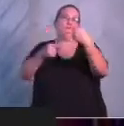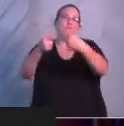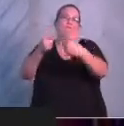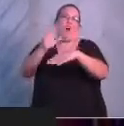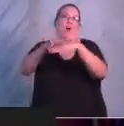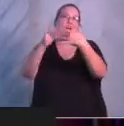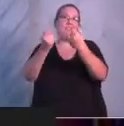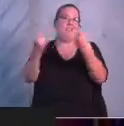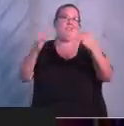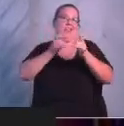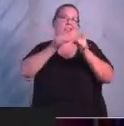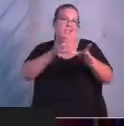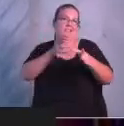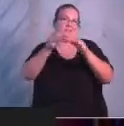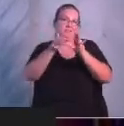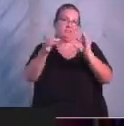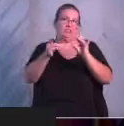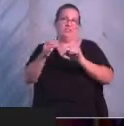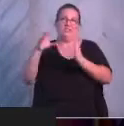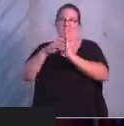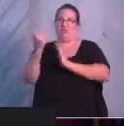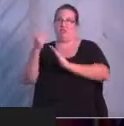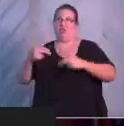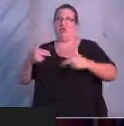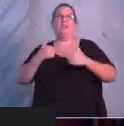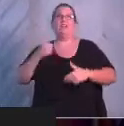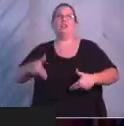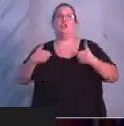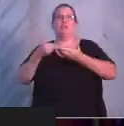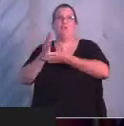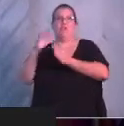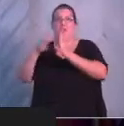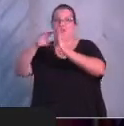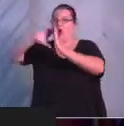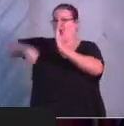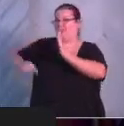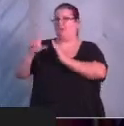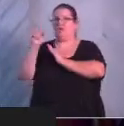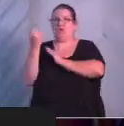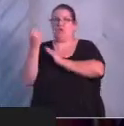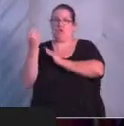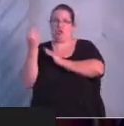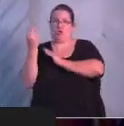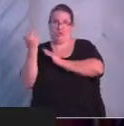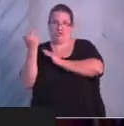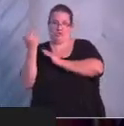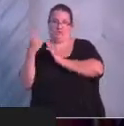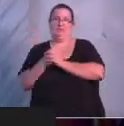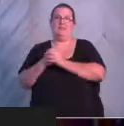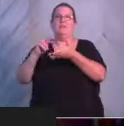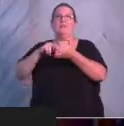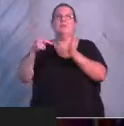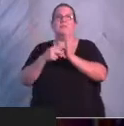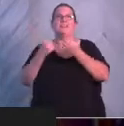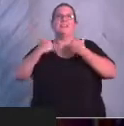Section 13 of the Canadian Human Rights Act was removed in 2013. This left a gap in the effort